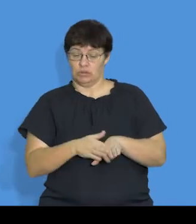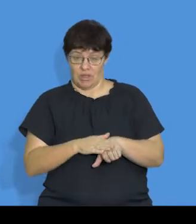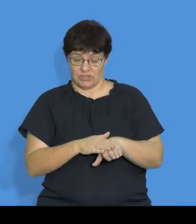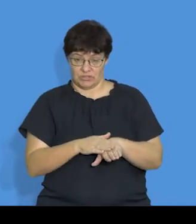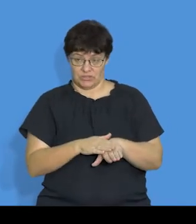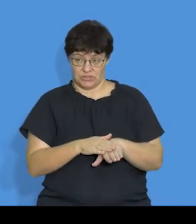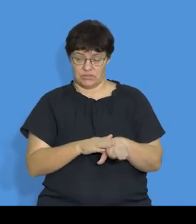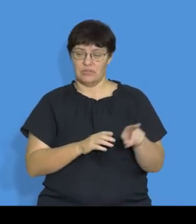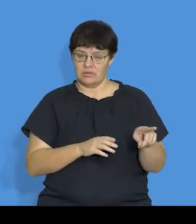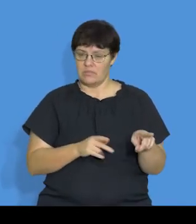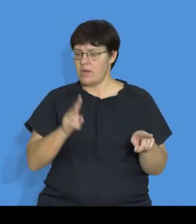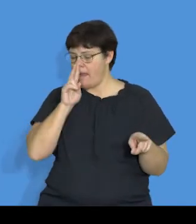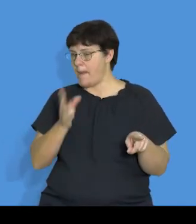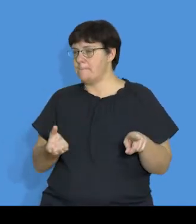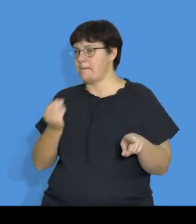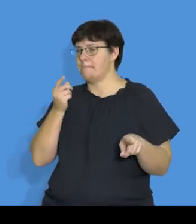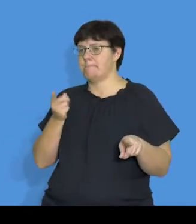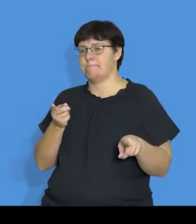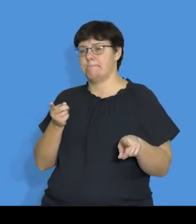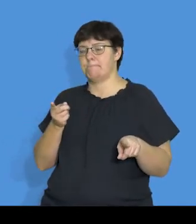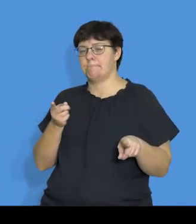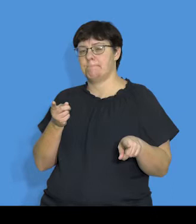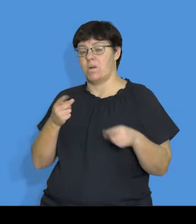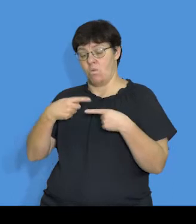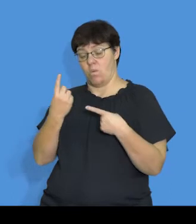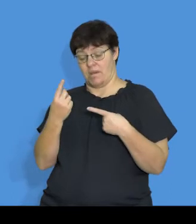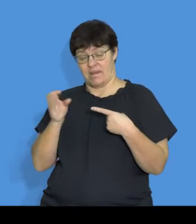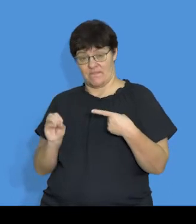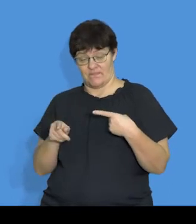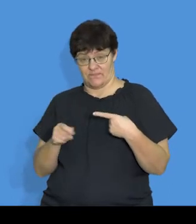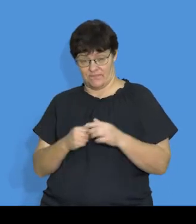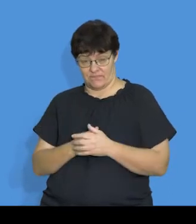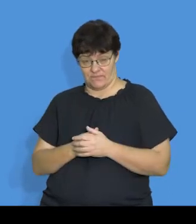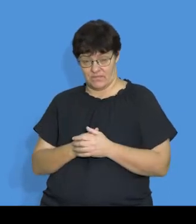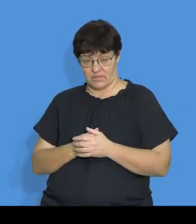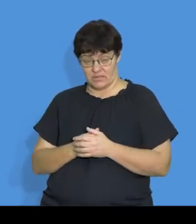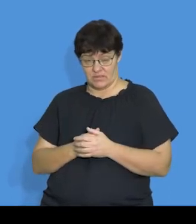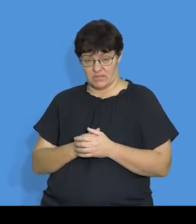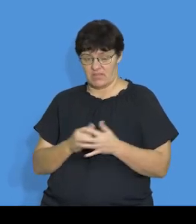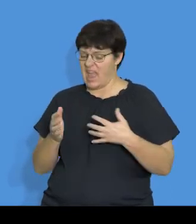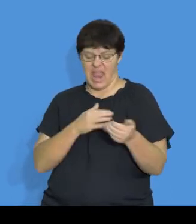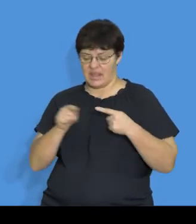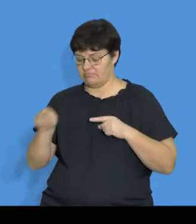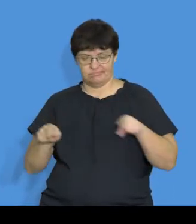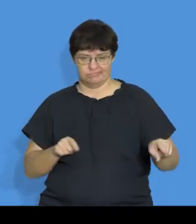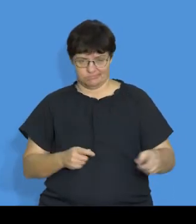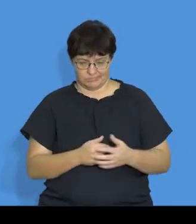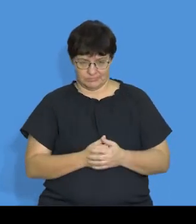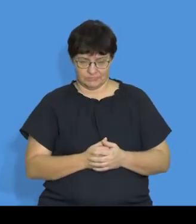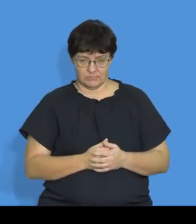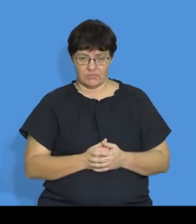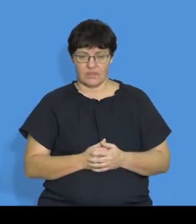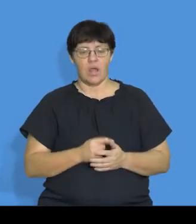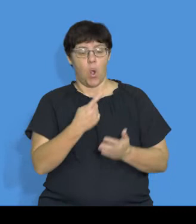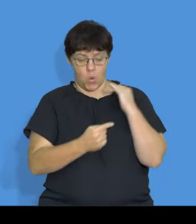that we would have obtained when the switch was open between any point except across the battery. But the